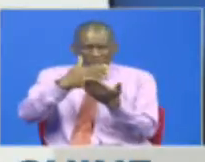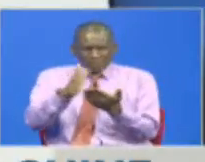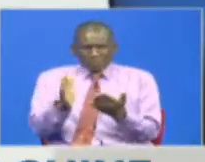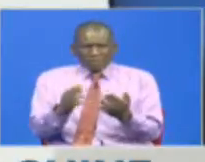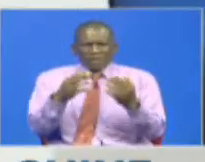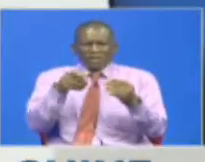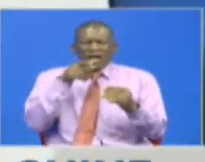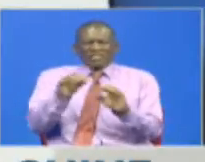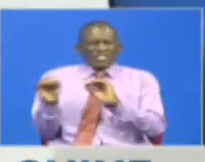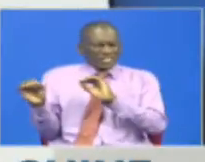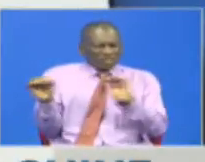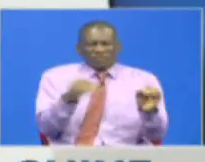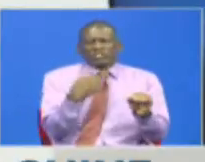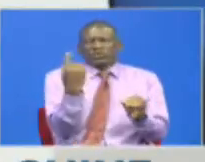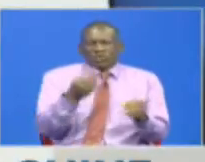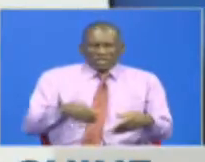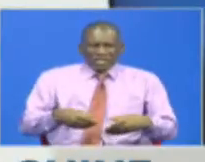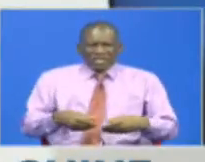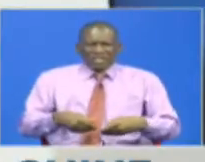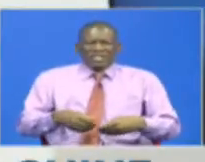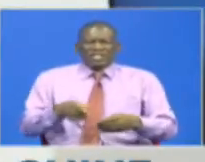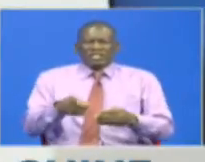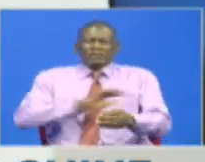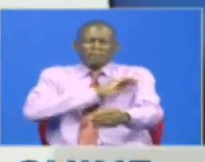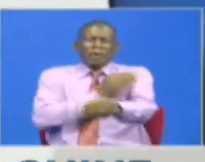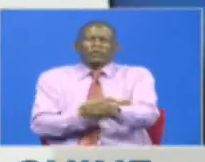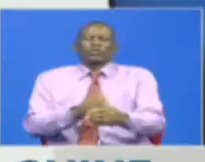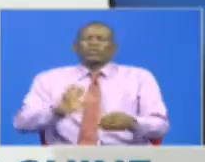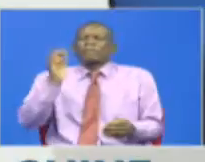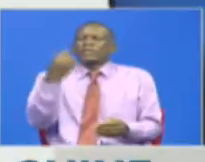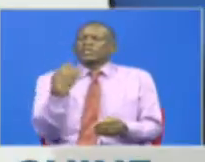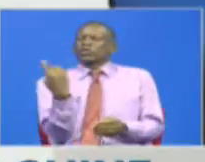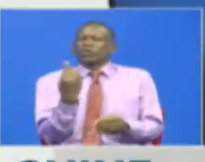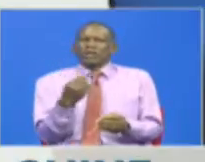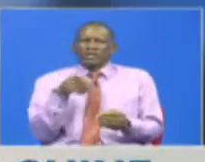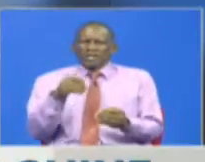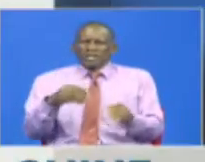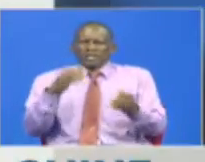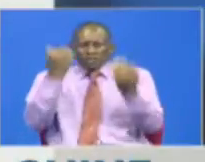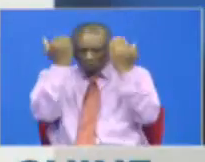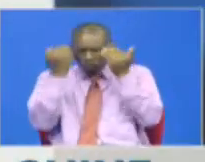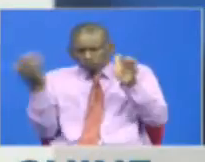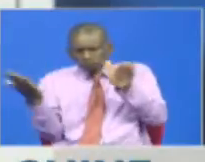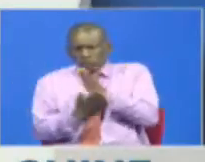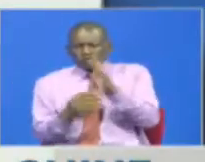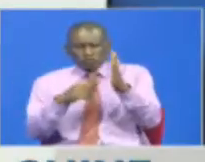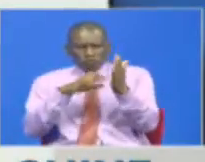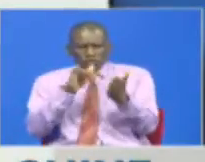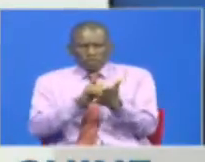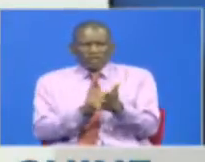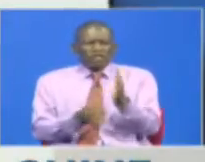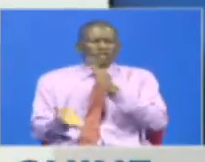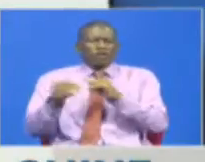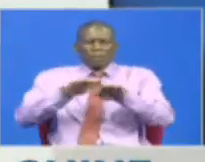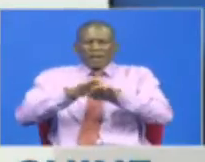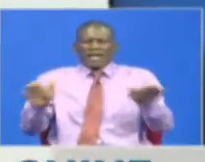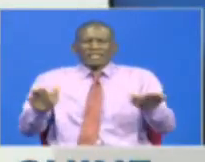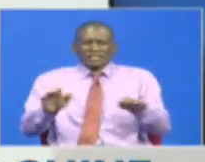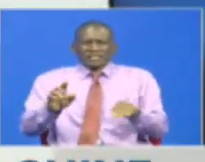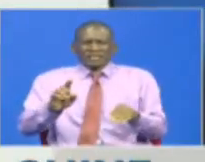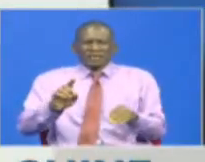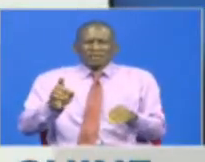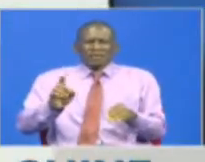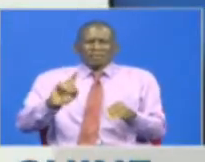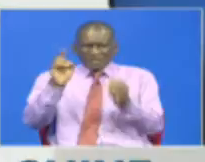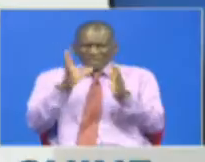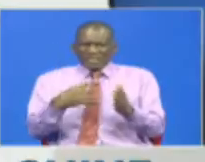only reserved for the president. Court records further note that former lands officer Jotham Kilimo testified that he was forced